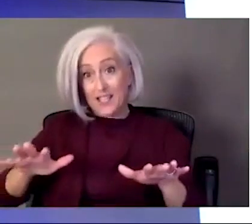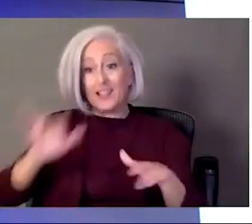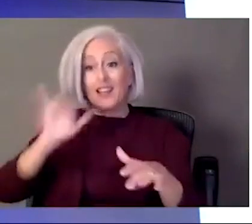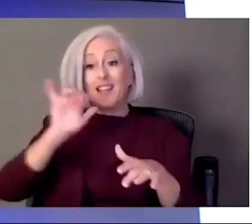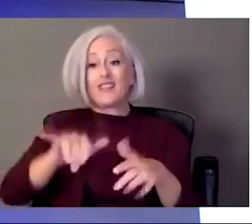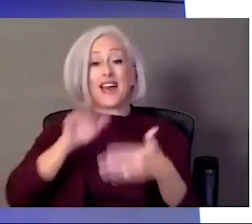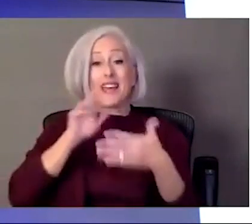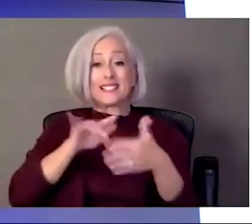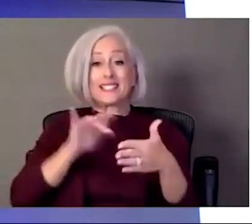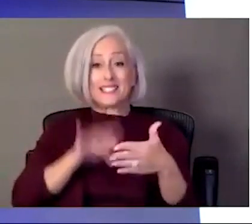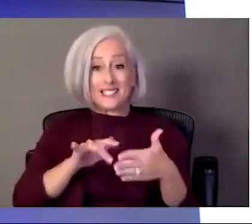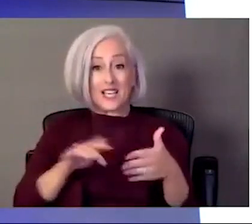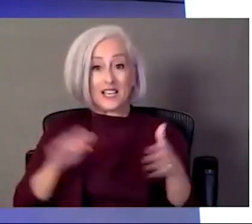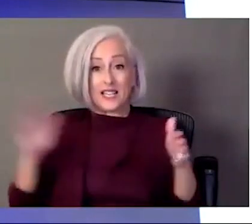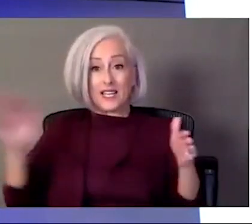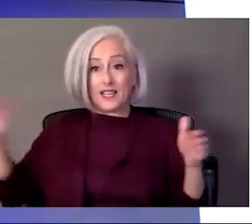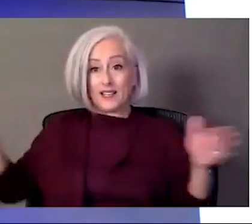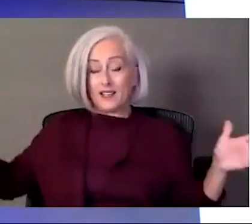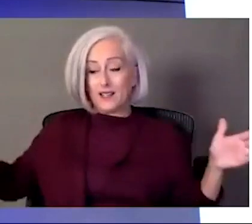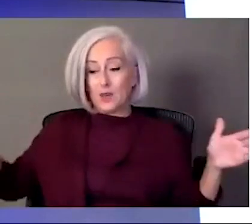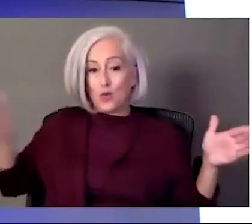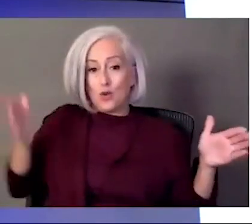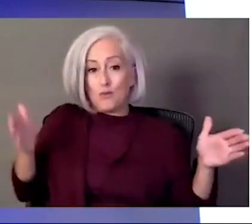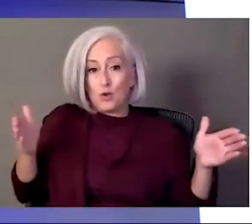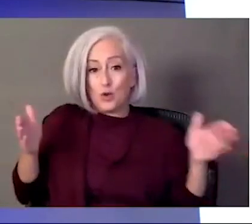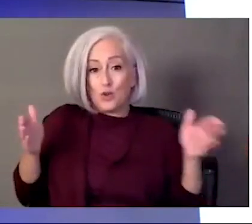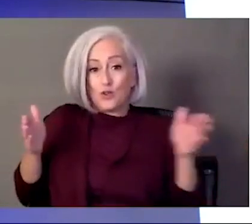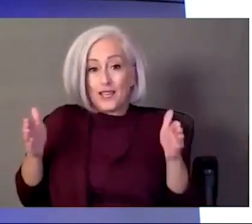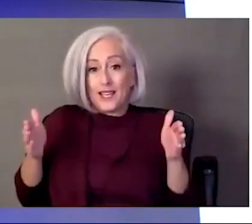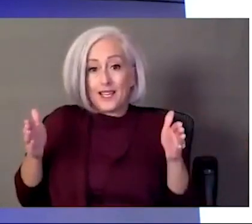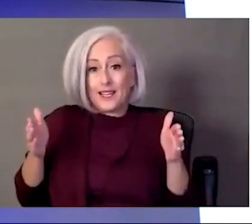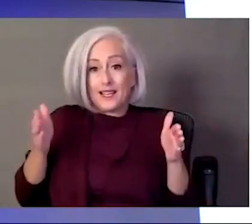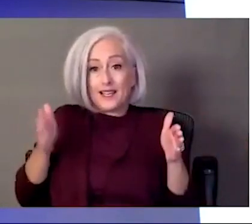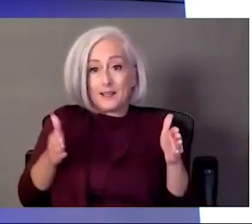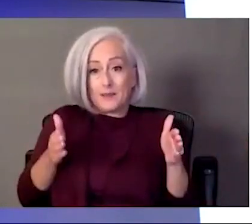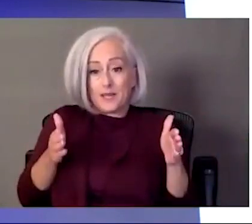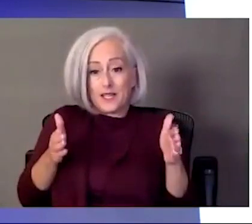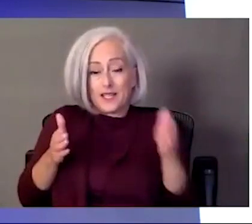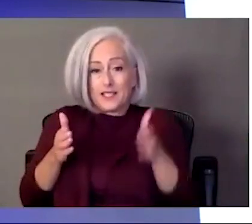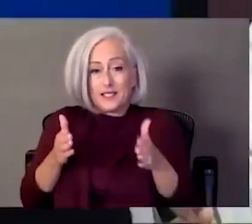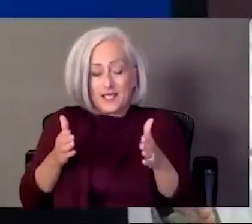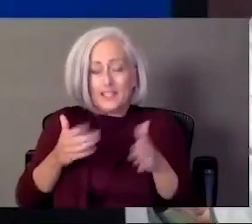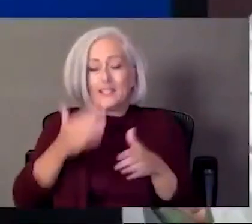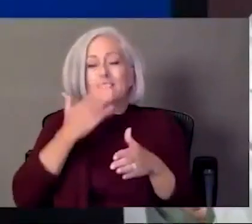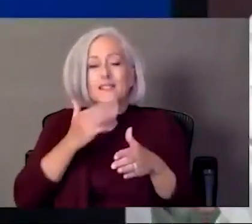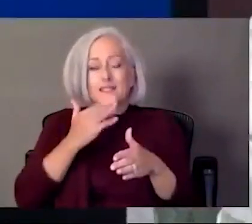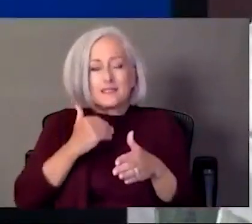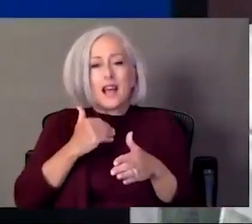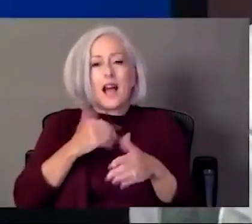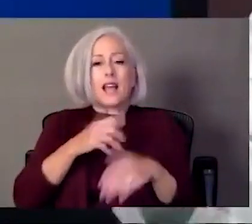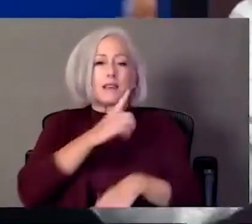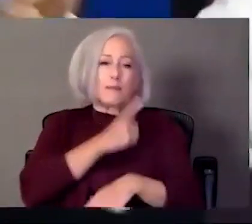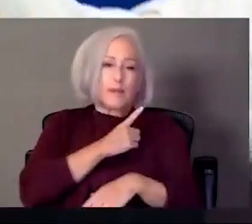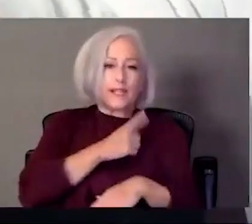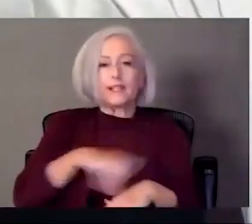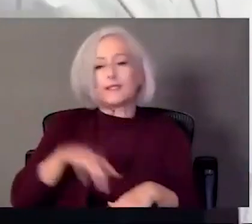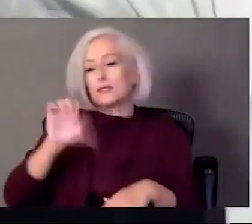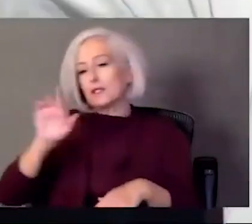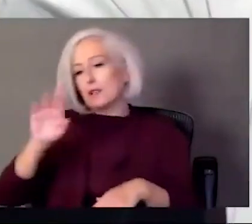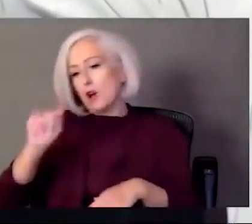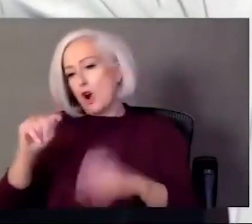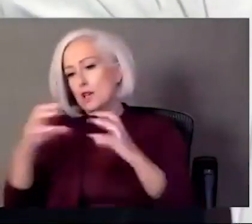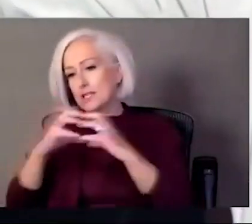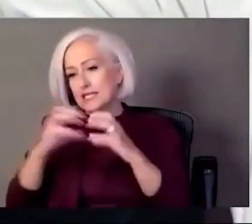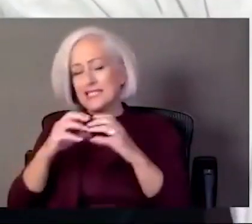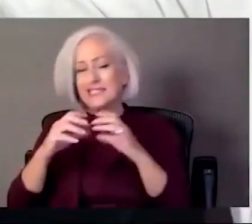bit here on CF, a little bit here on pulmonary hypertension, a little bit on heart failure, a little bit on diabetes, a little bit on this, a little bit on that. What they've said is, we're